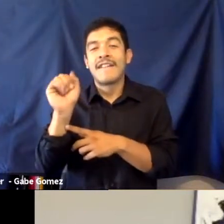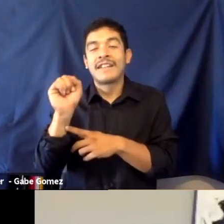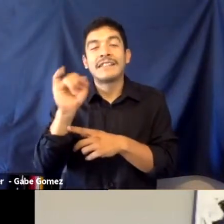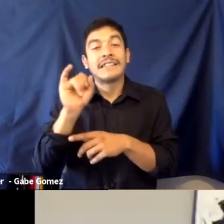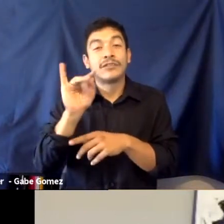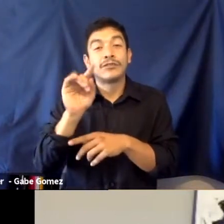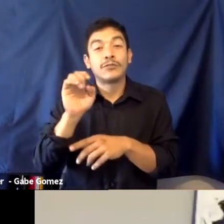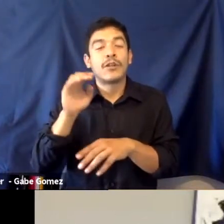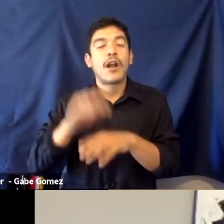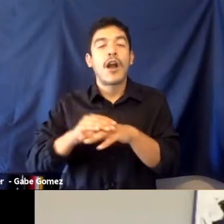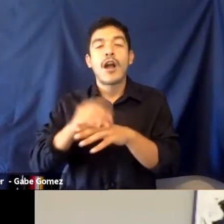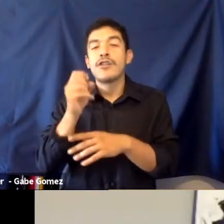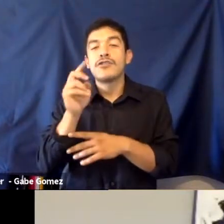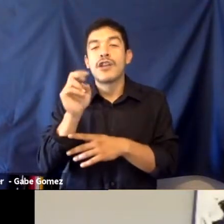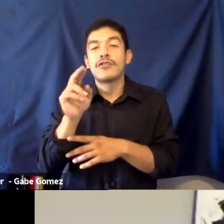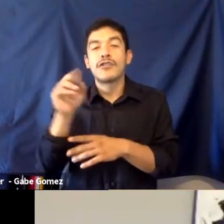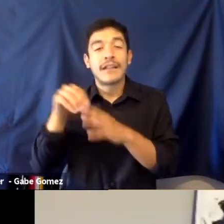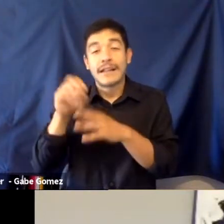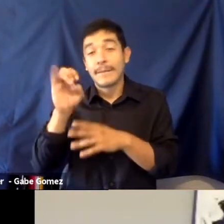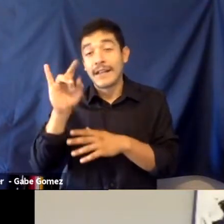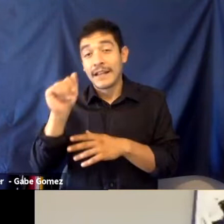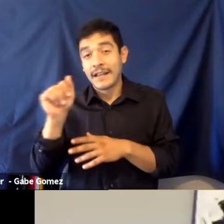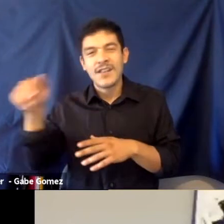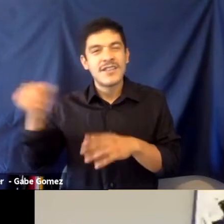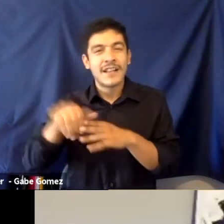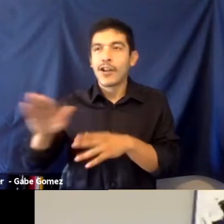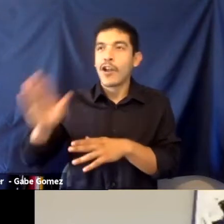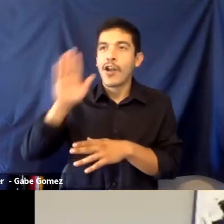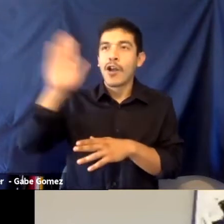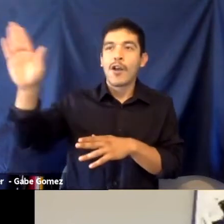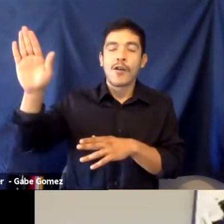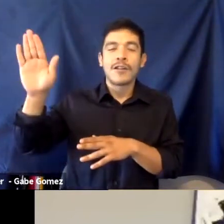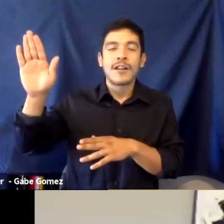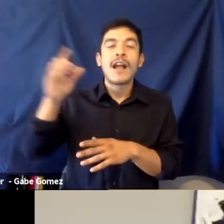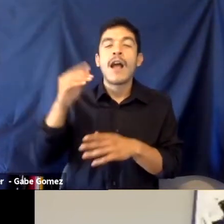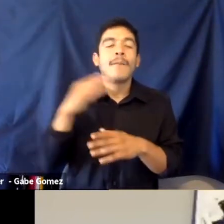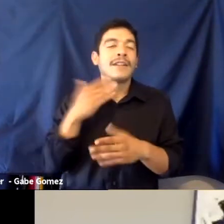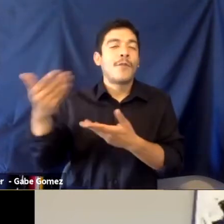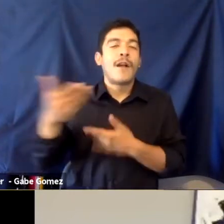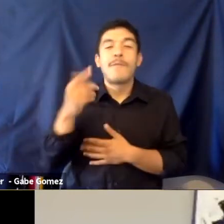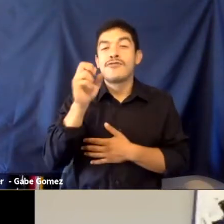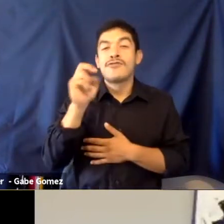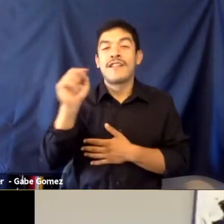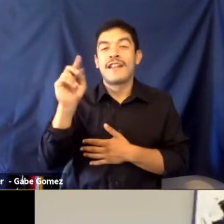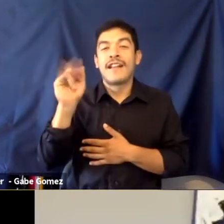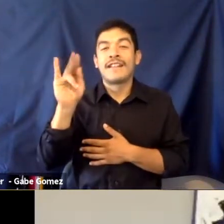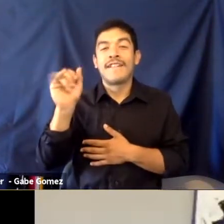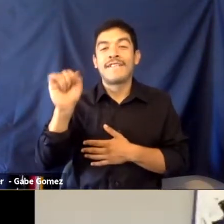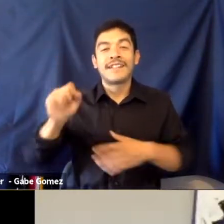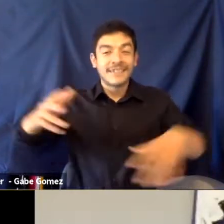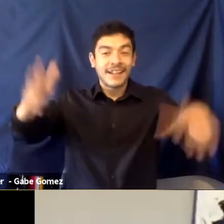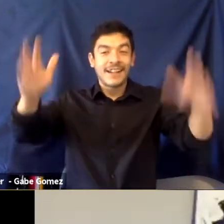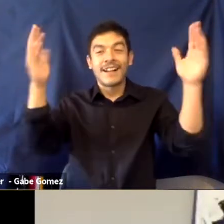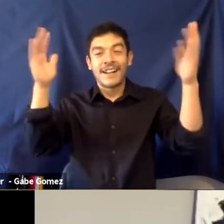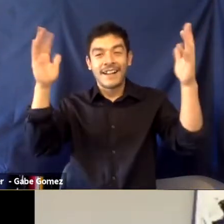Media. She's in a league all her own. Please welcome Gina Davis.